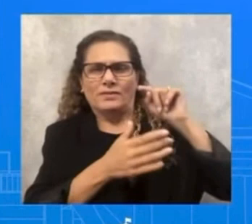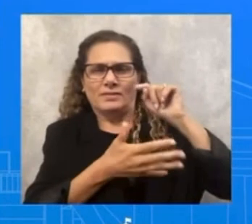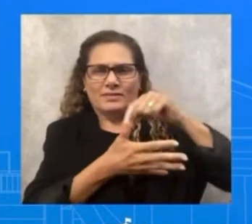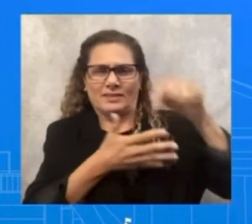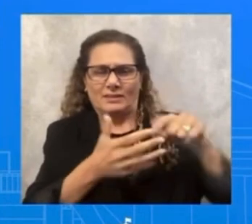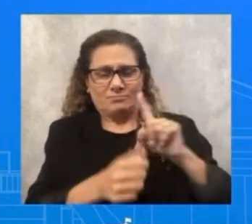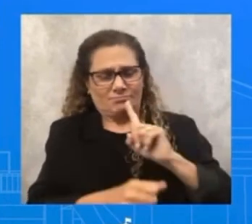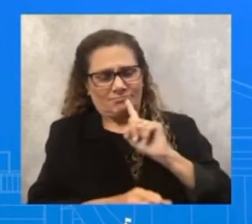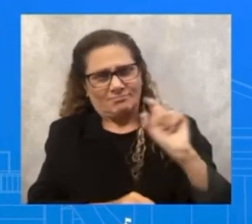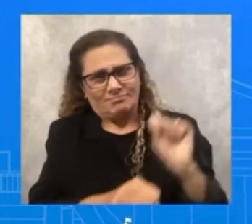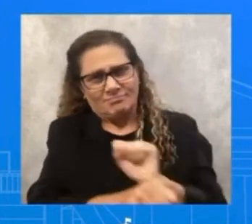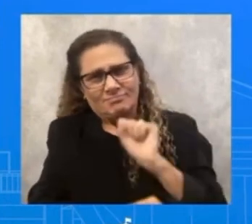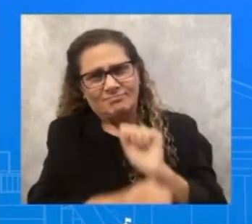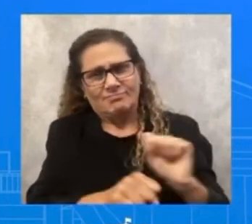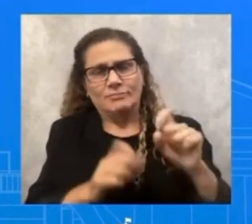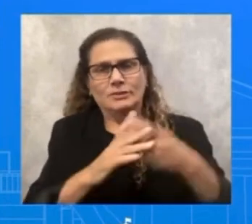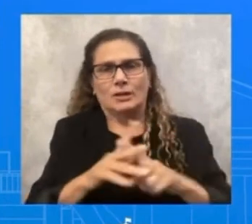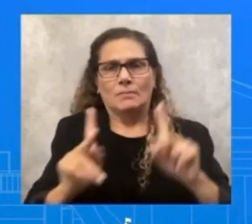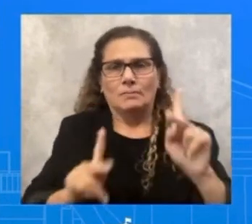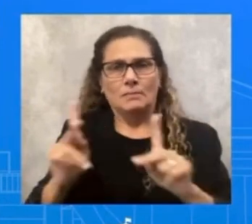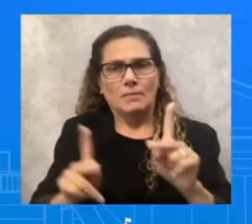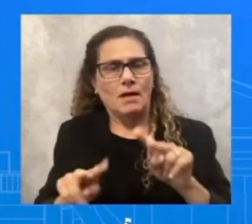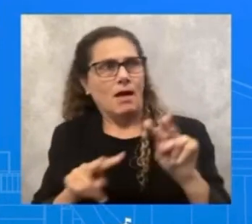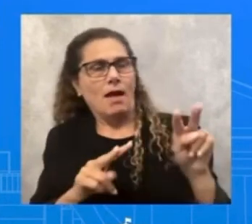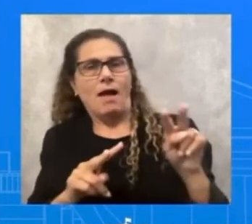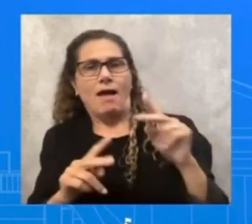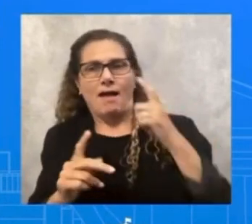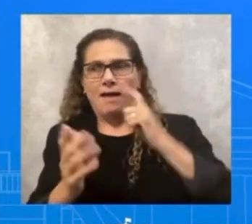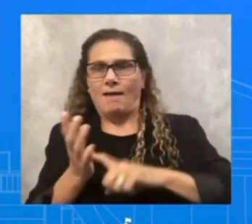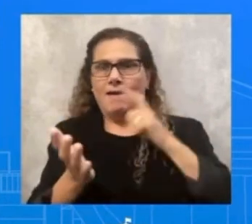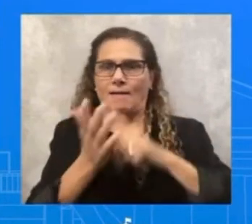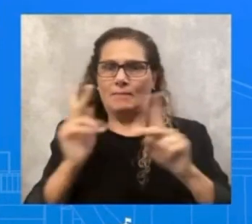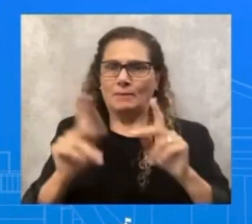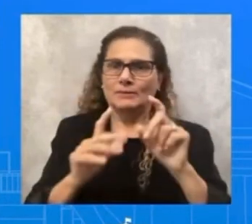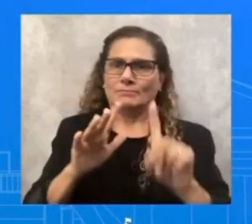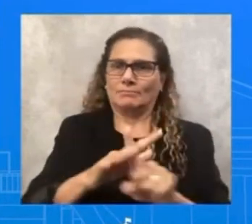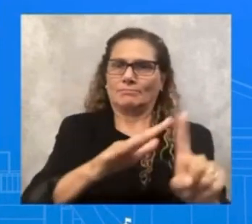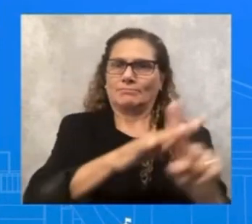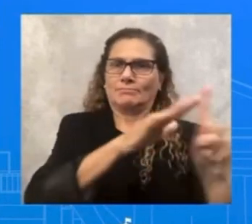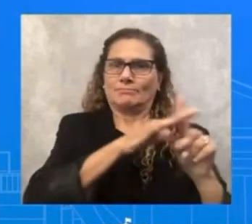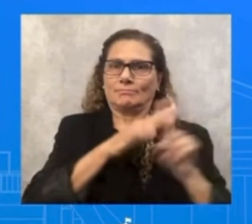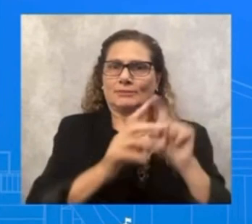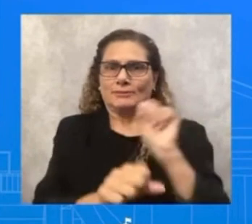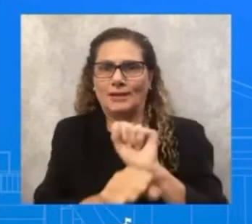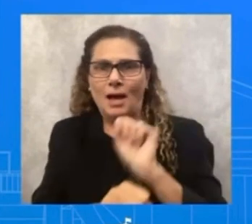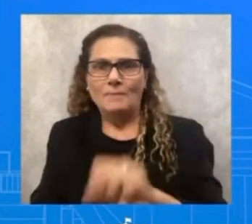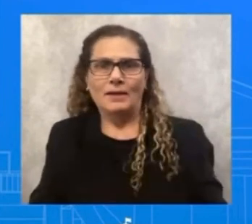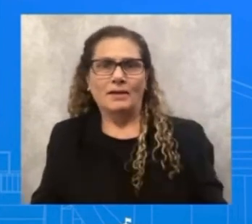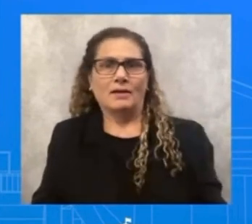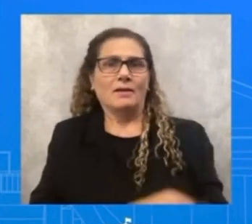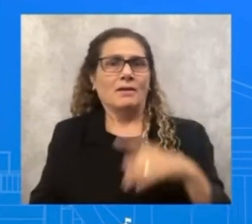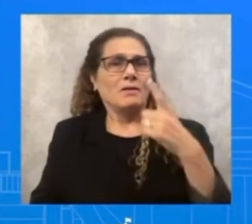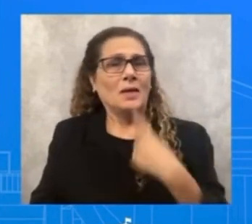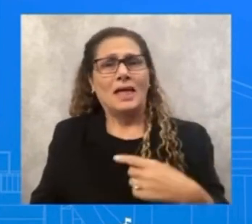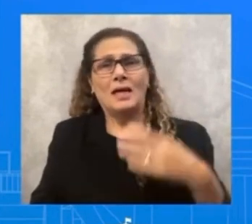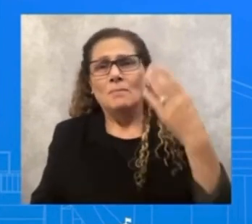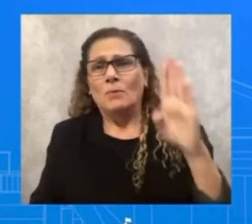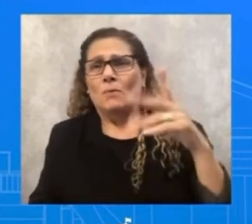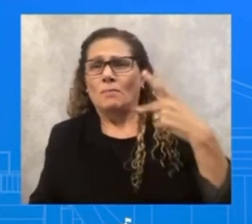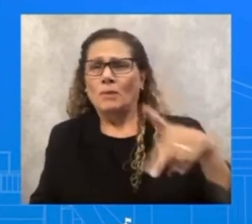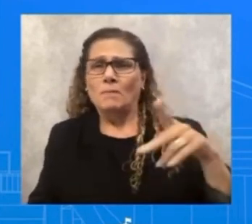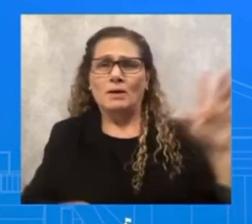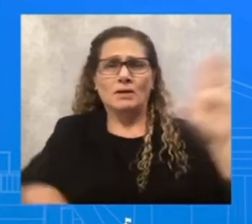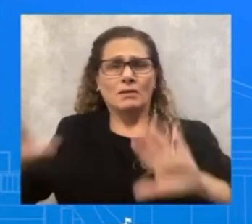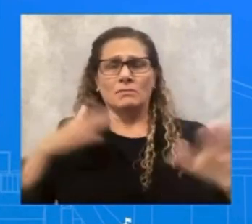work, in red districts, purple districts, blue districts, it'd be very hard to walk away from that. And